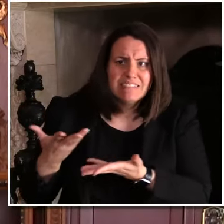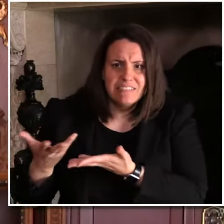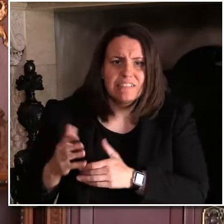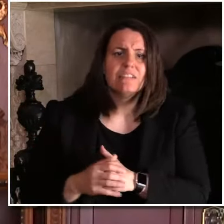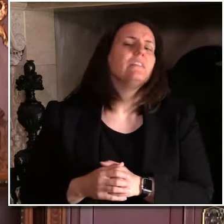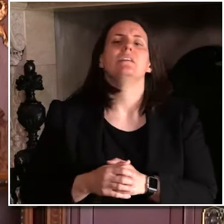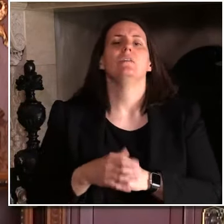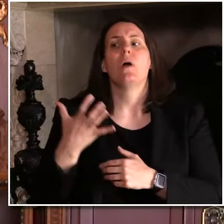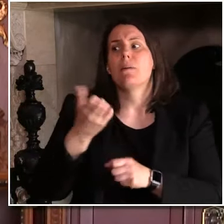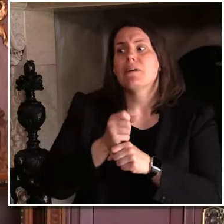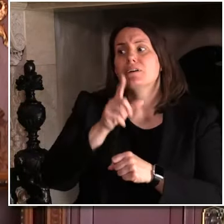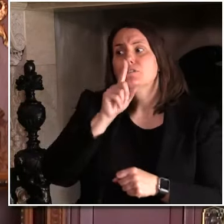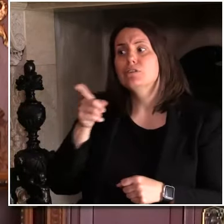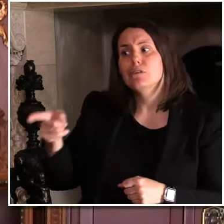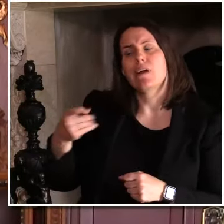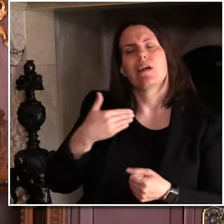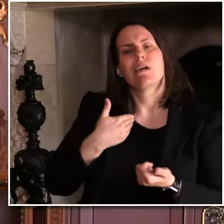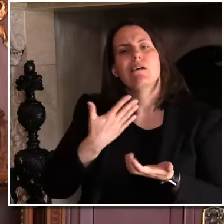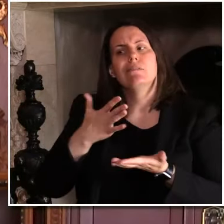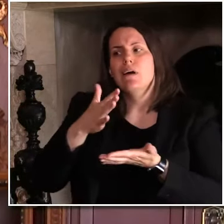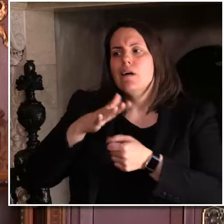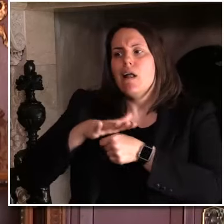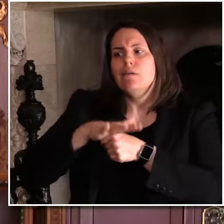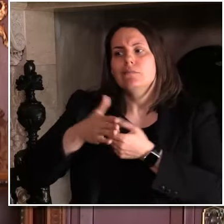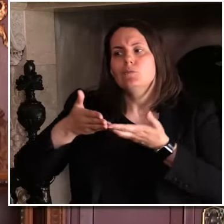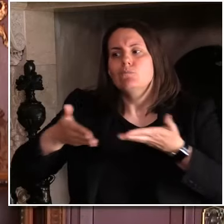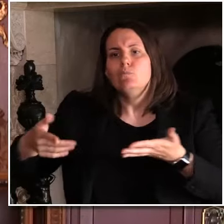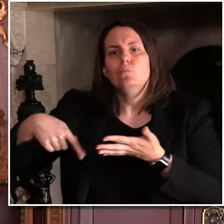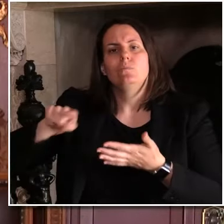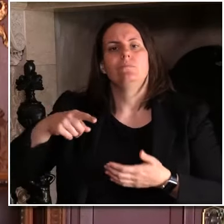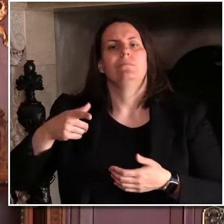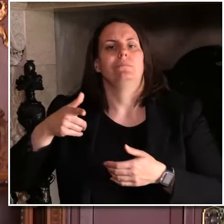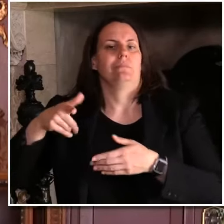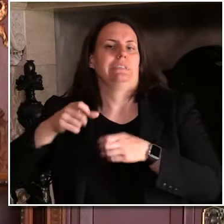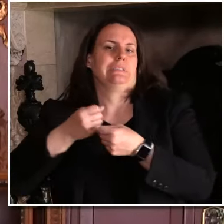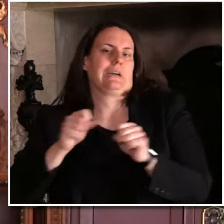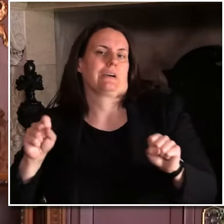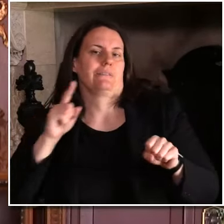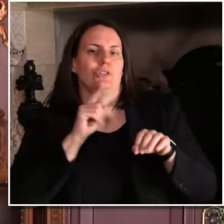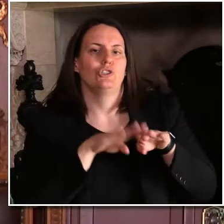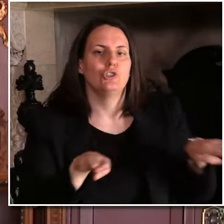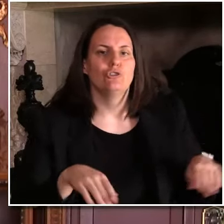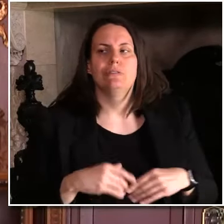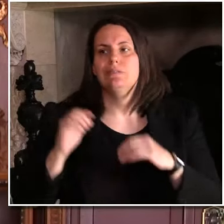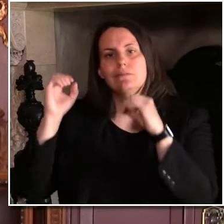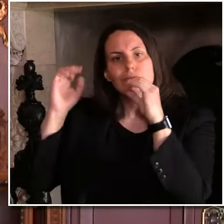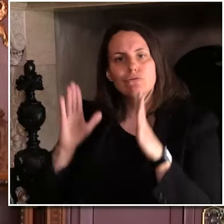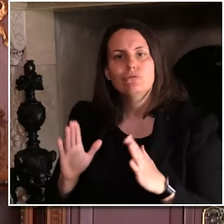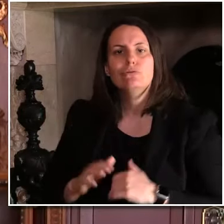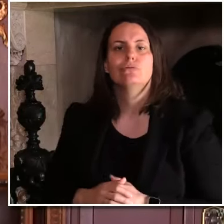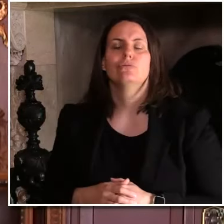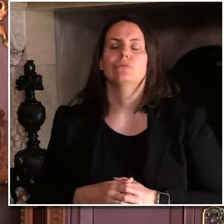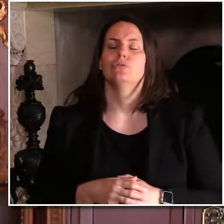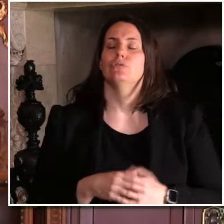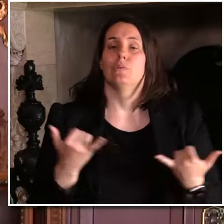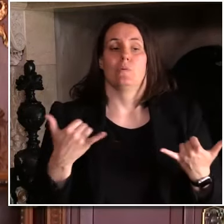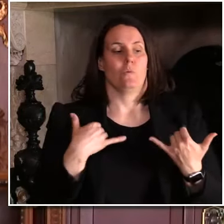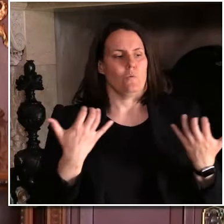slowly building back our economy in a thoughtful way, and